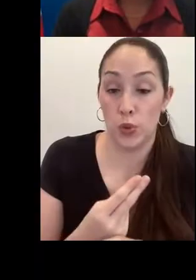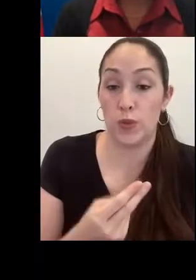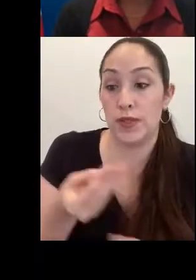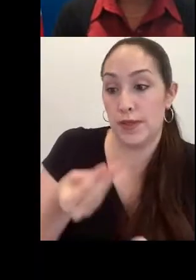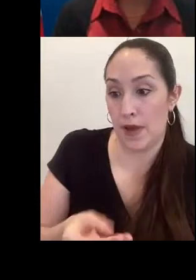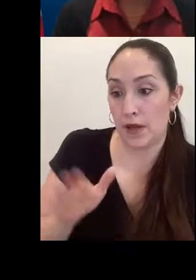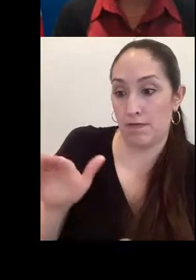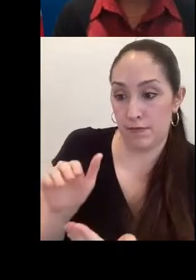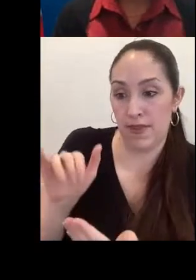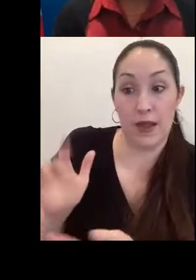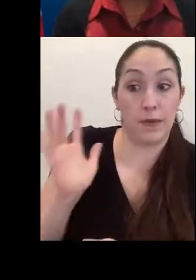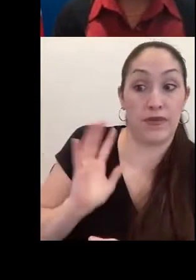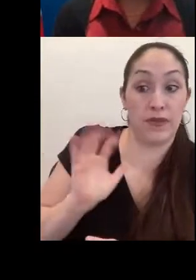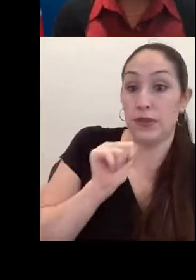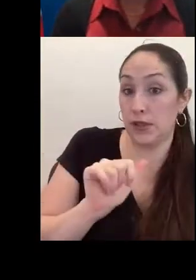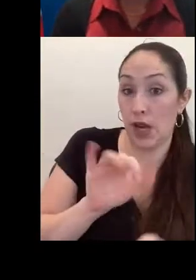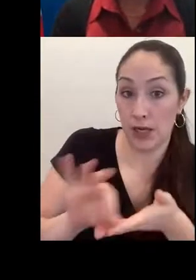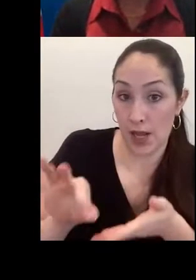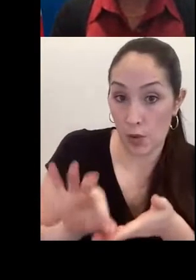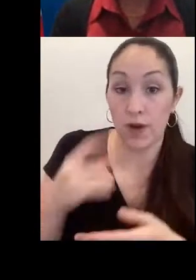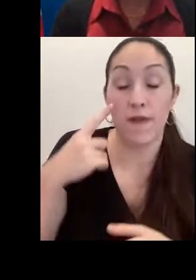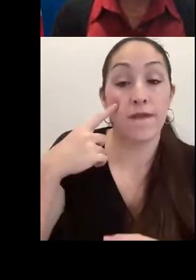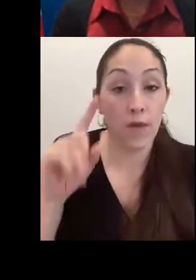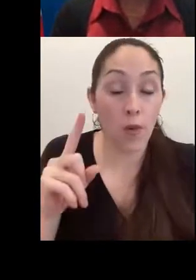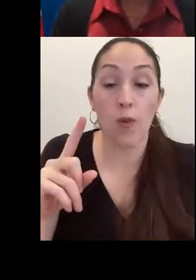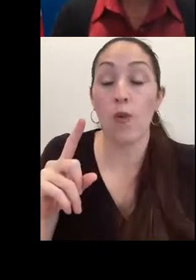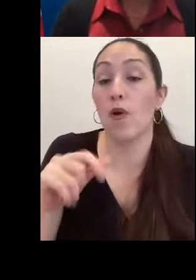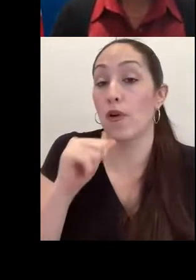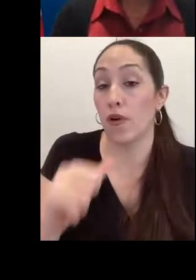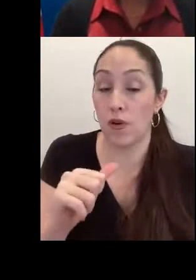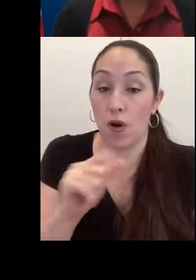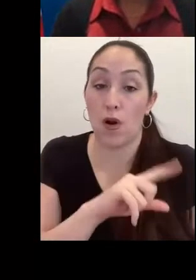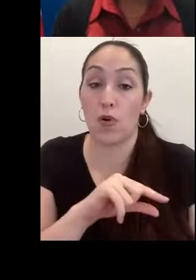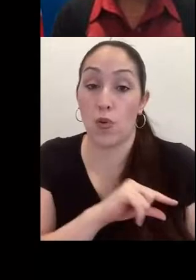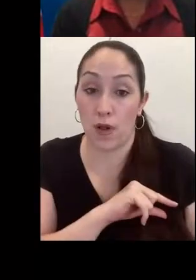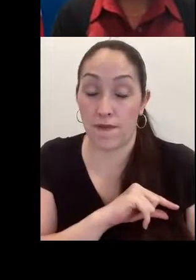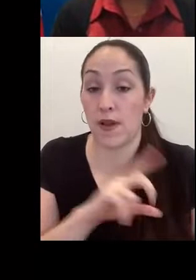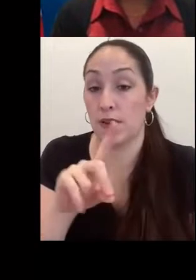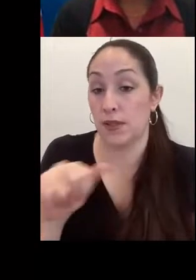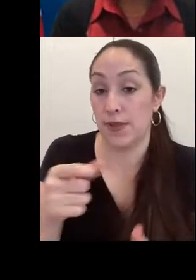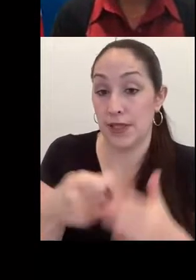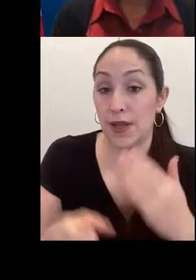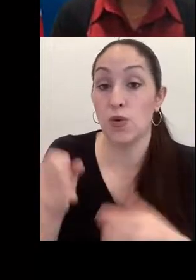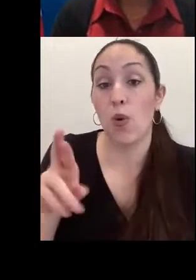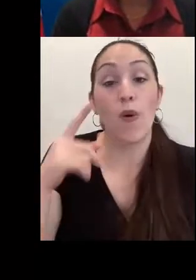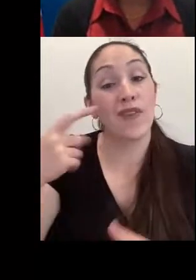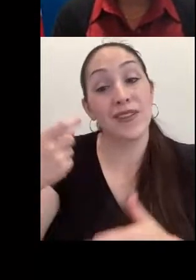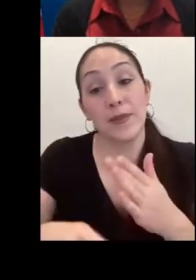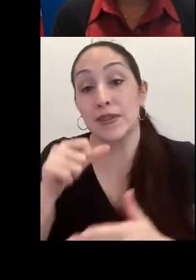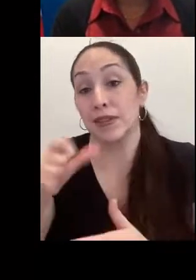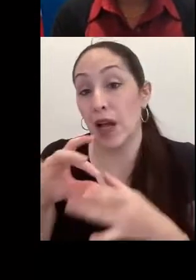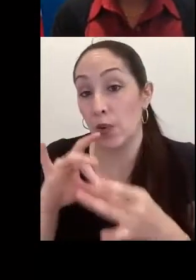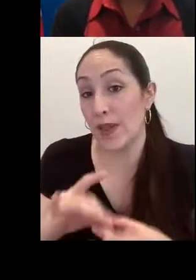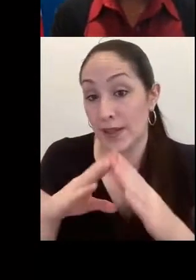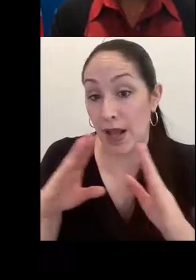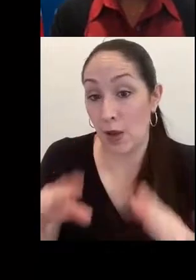or a housing expense, or the individual's intent to use it for a QDE not related to housing